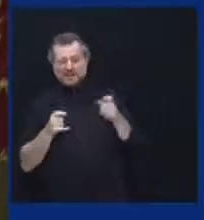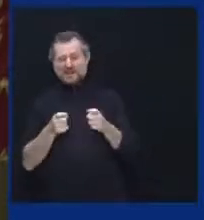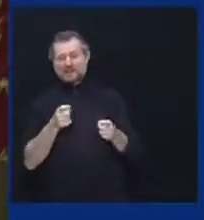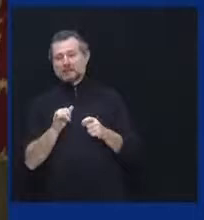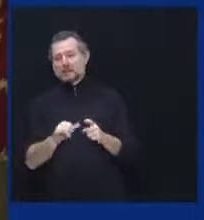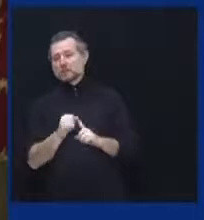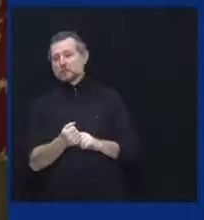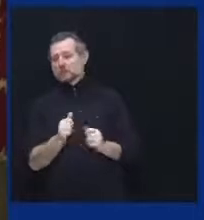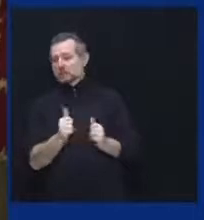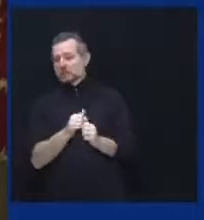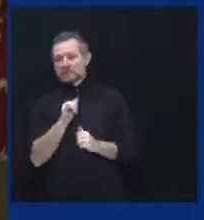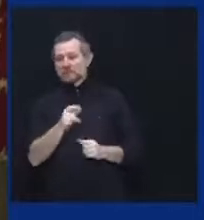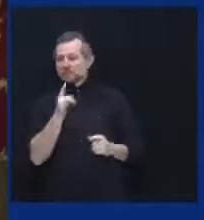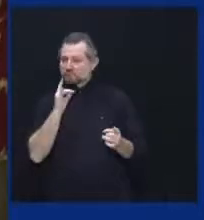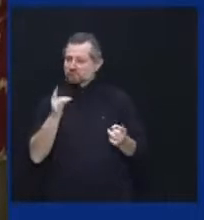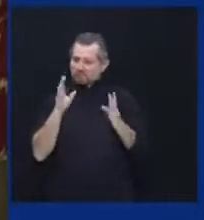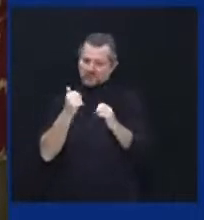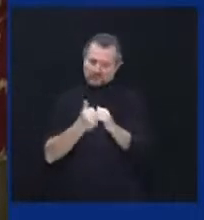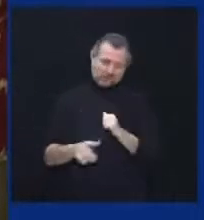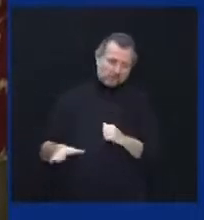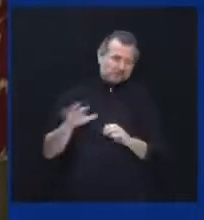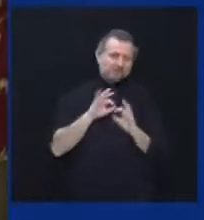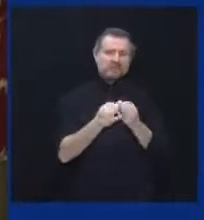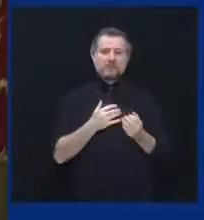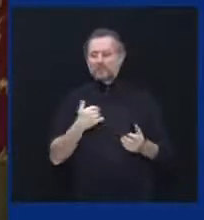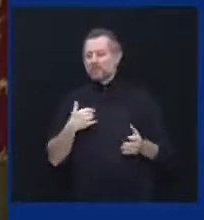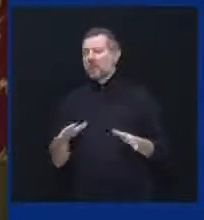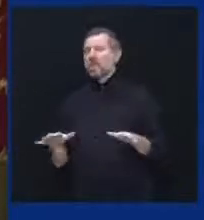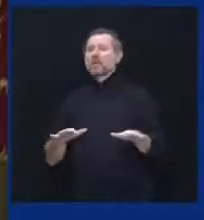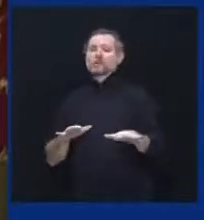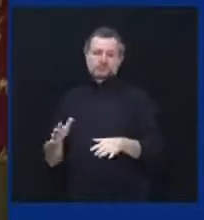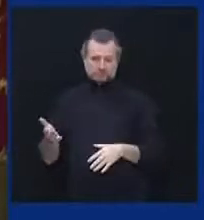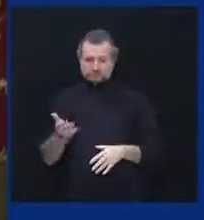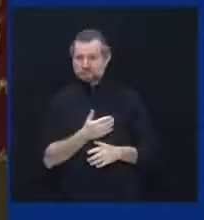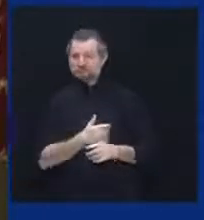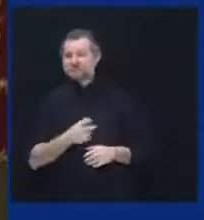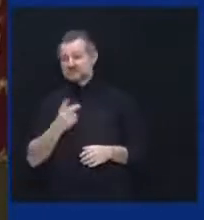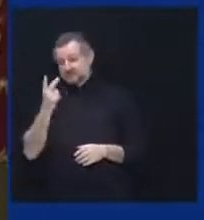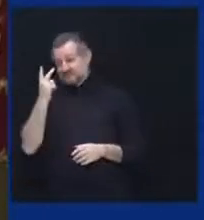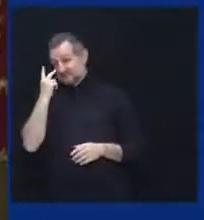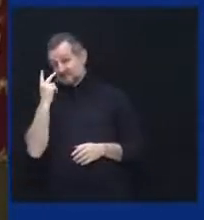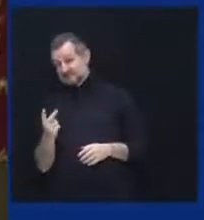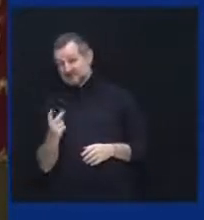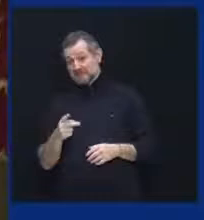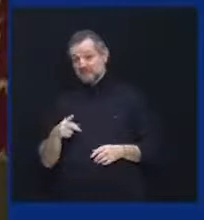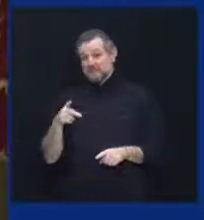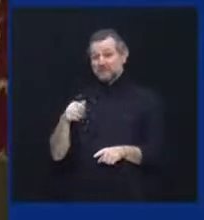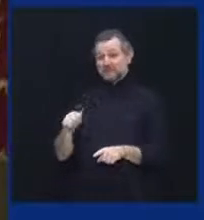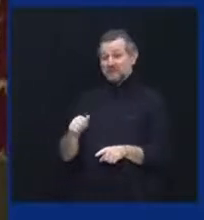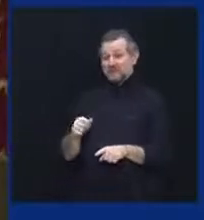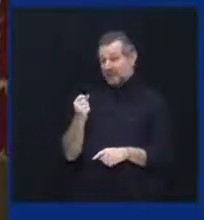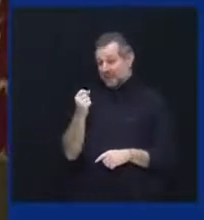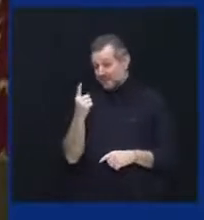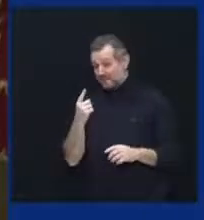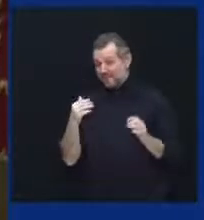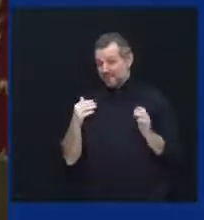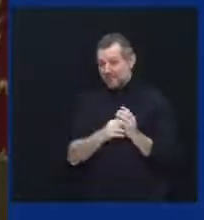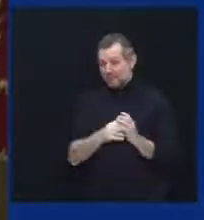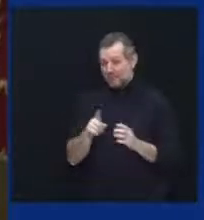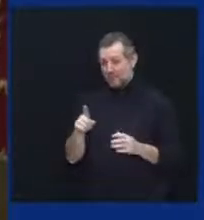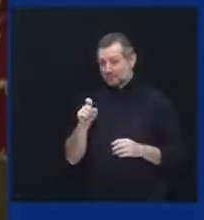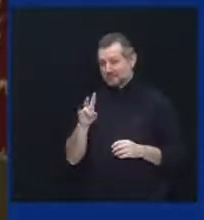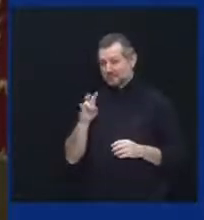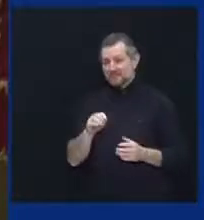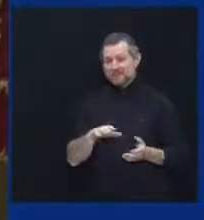for every family who comes into contact with this virus. You look just across the border in Pennsylvania, 11,170 nursing home